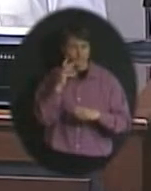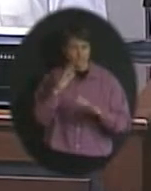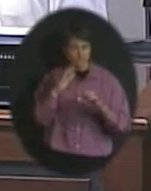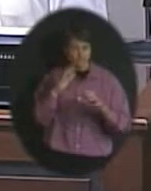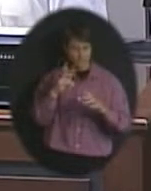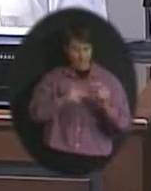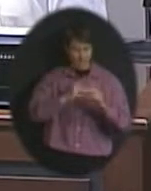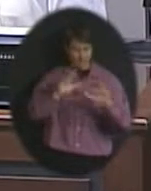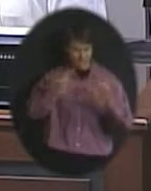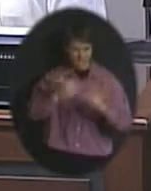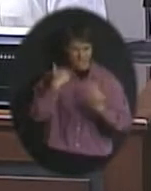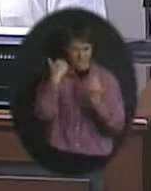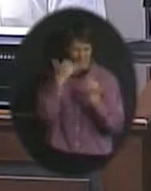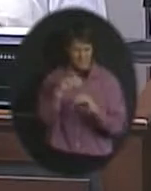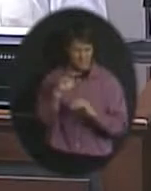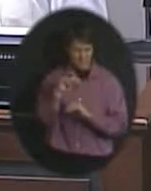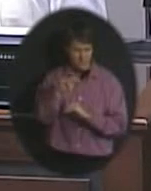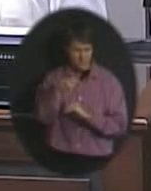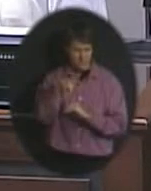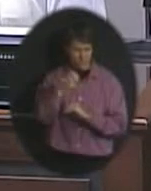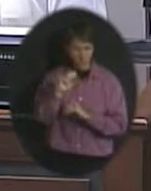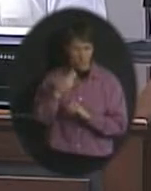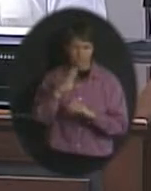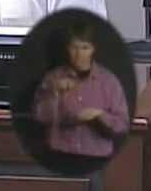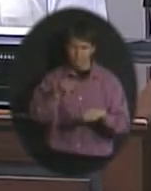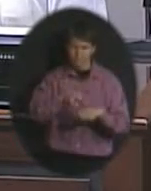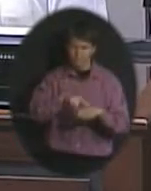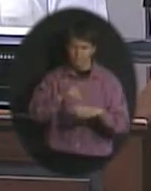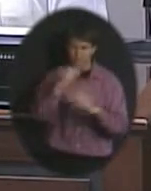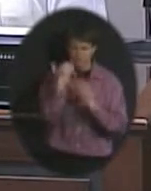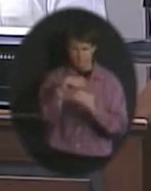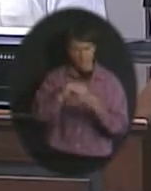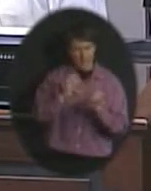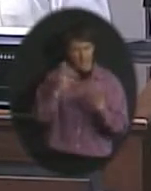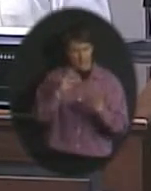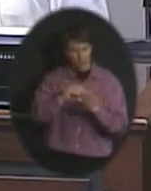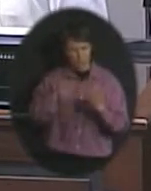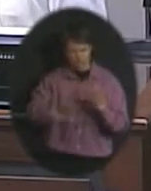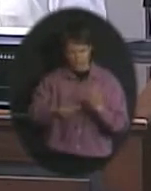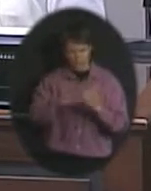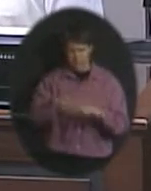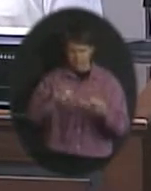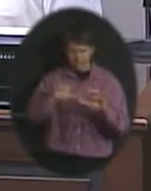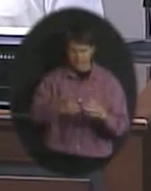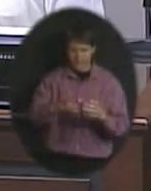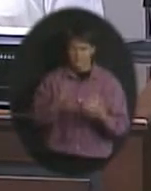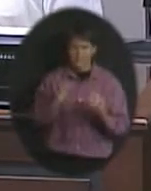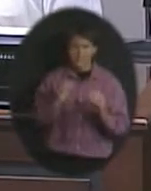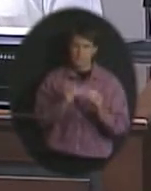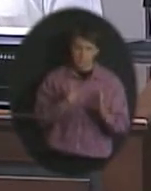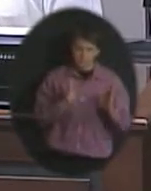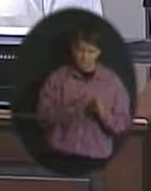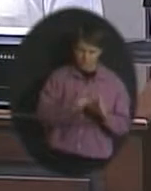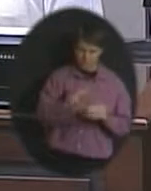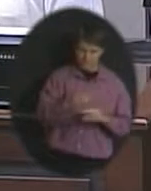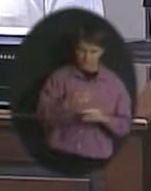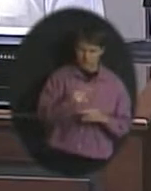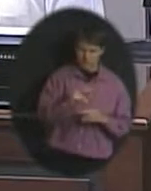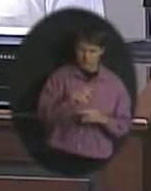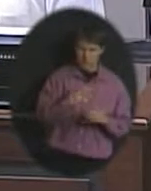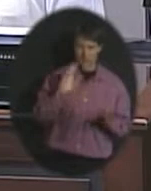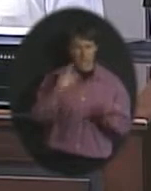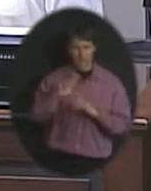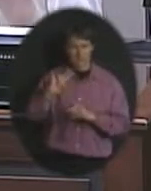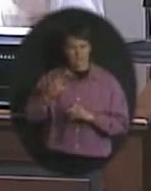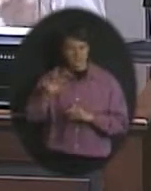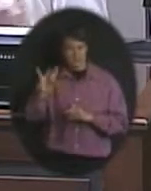of modules, there's a capacity, a limit in the class. And it's a little smaller in sixth grade than it is actually in the seventh and